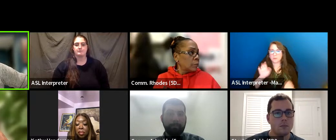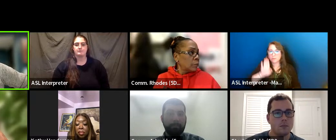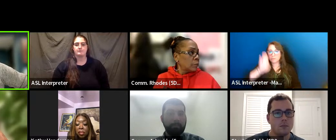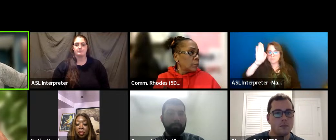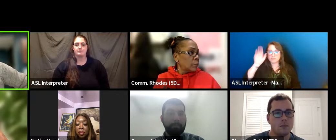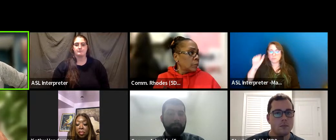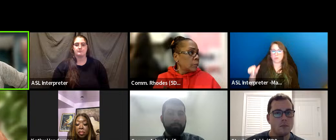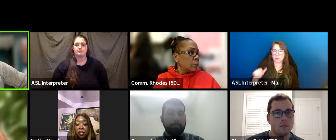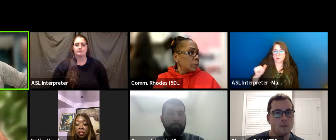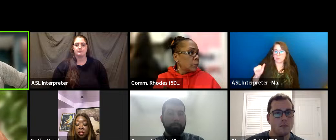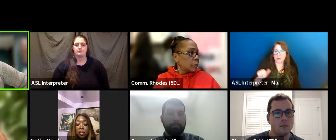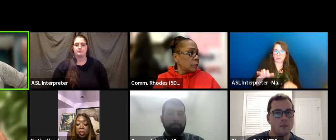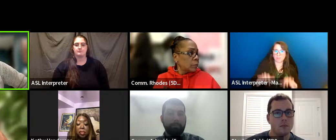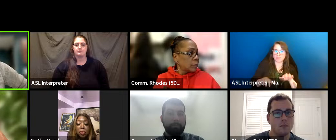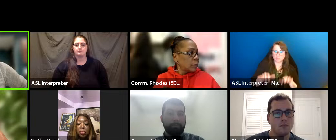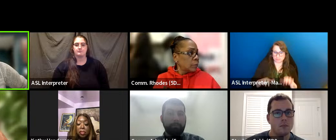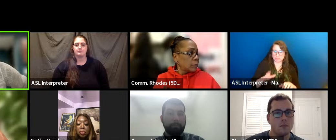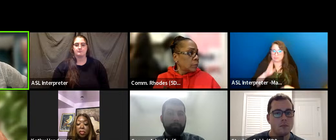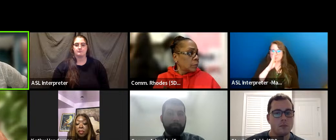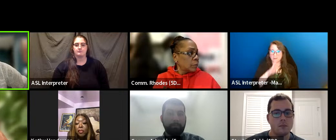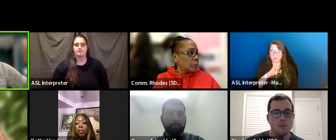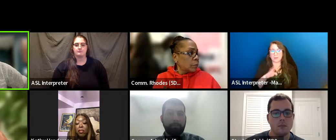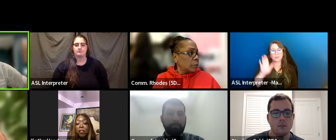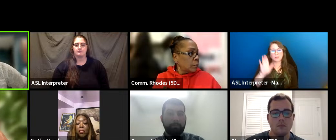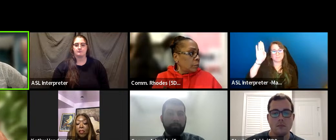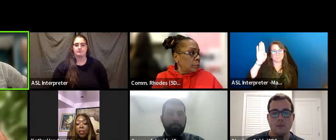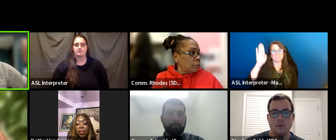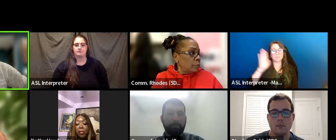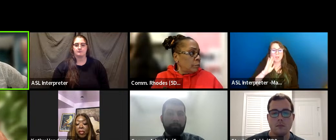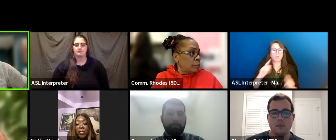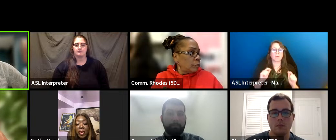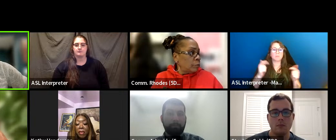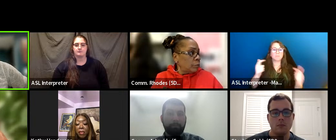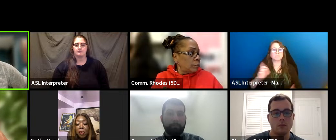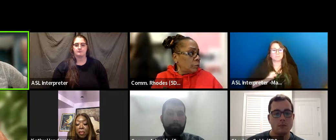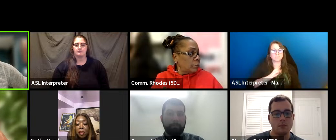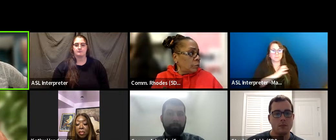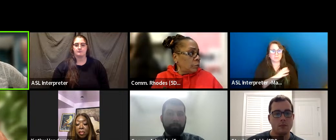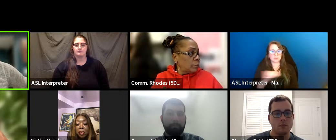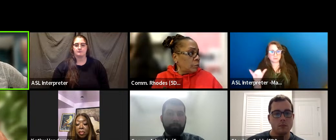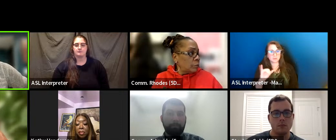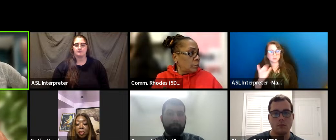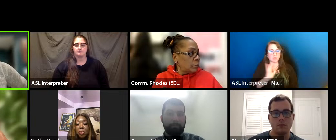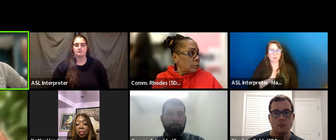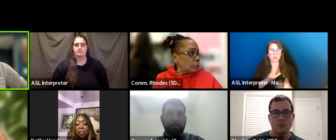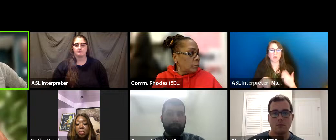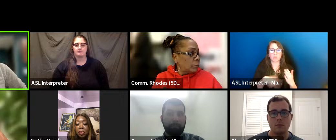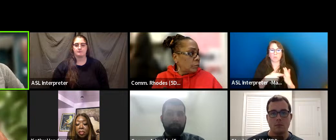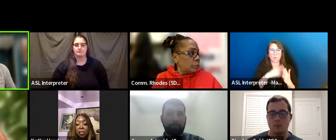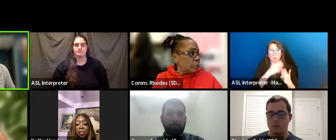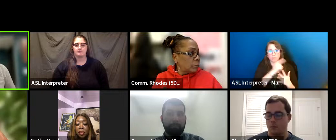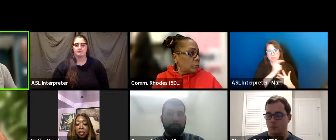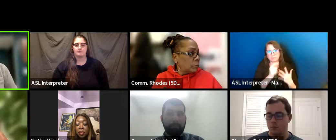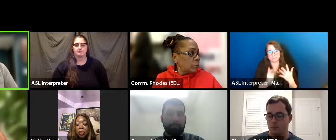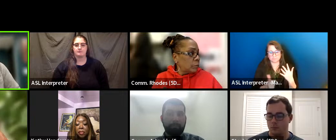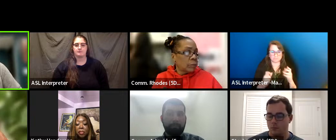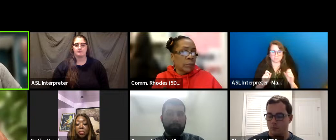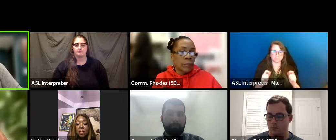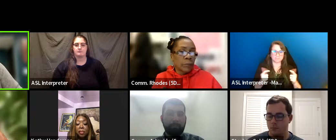question directly, and also open the questions to commissioners based on our roll call.